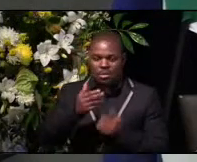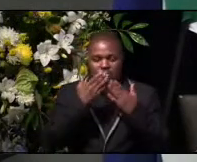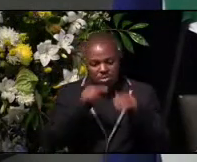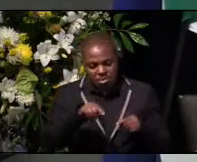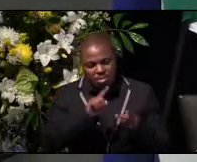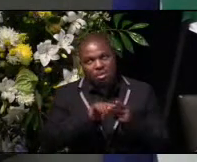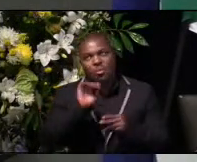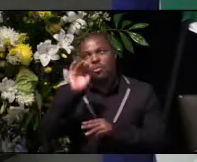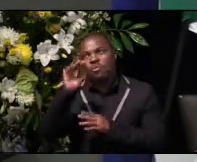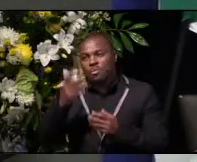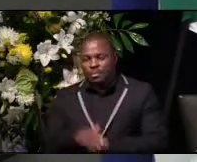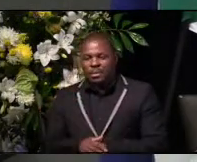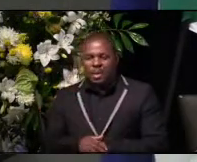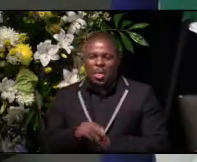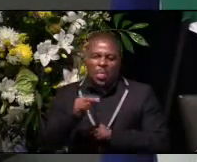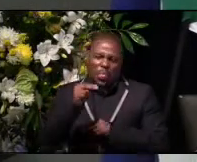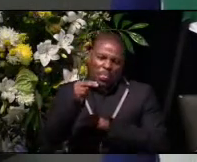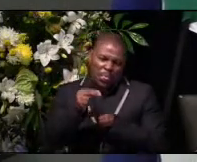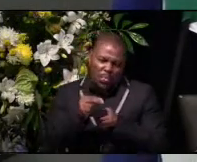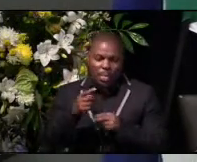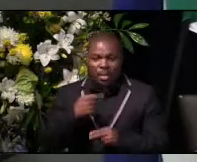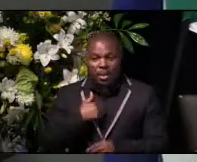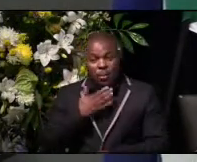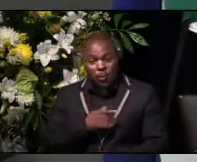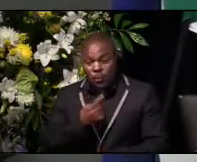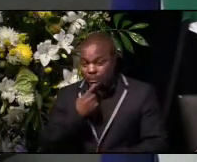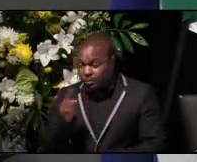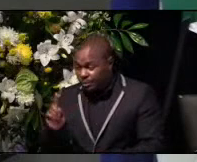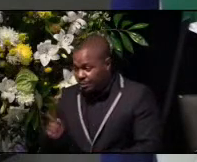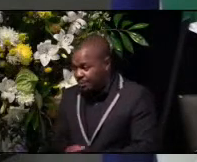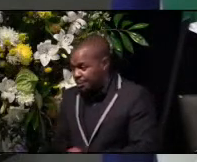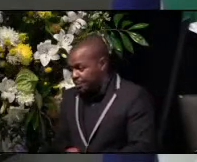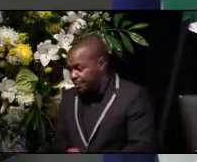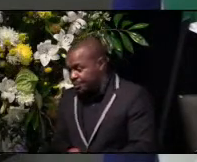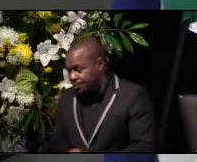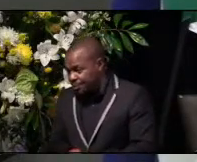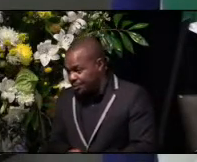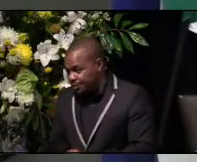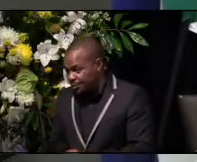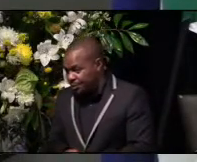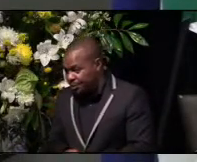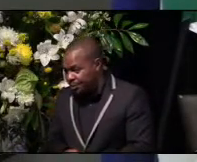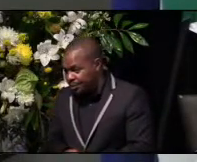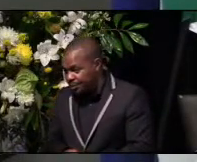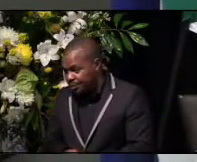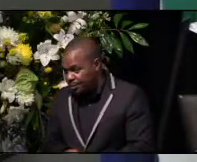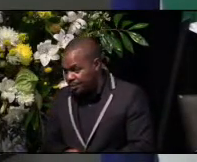and abroadswani I would like to say um